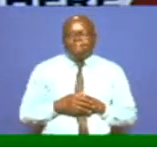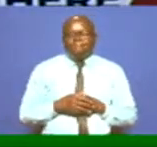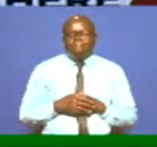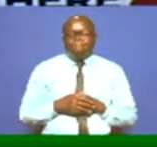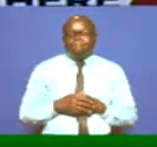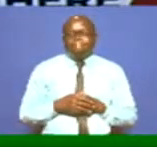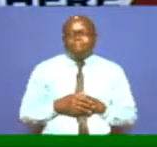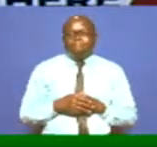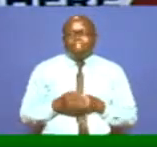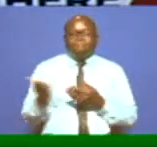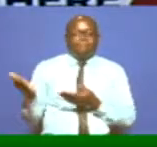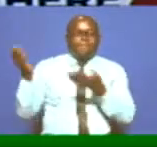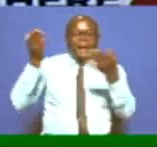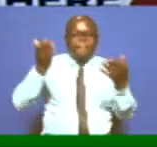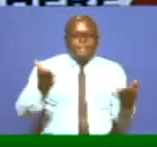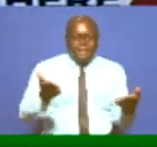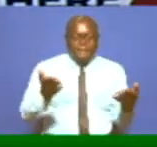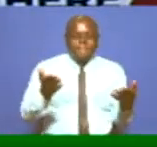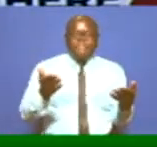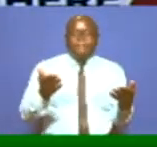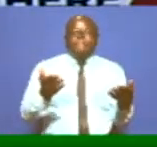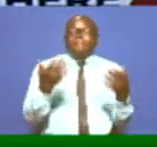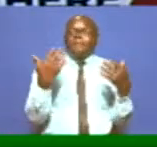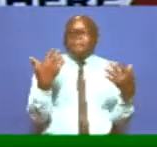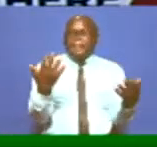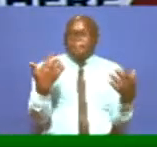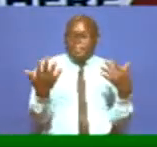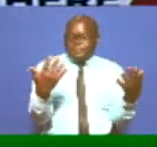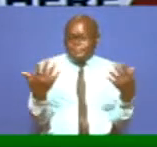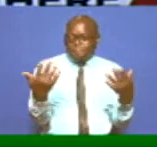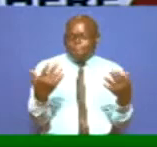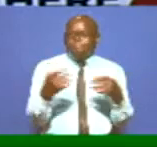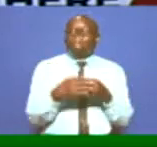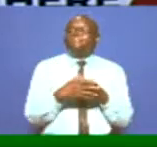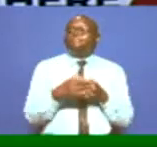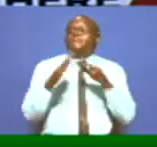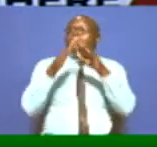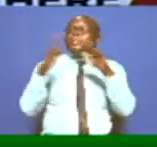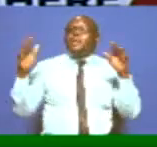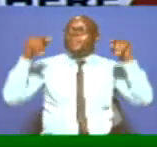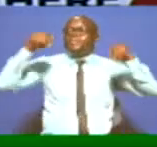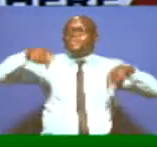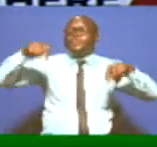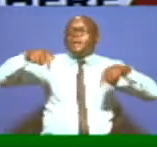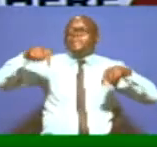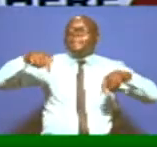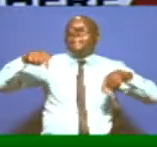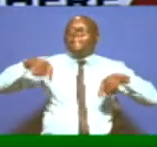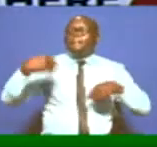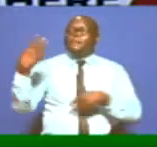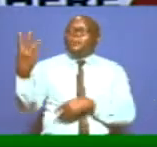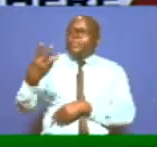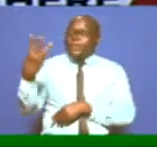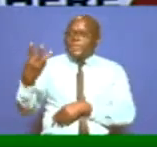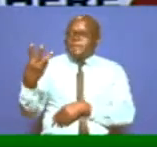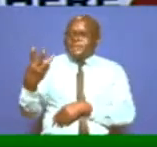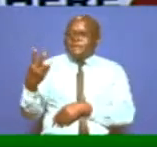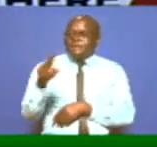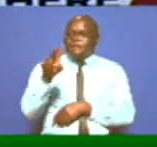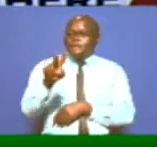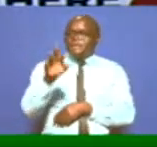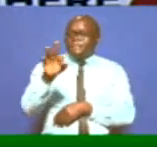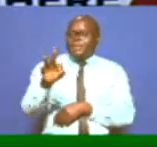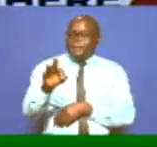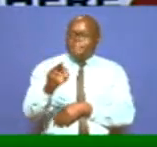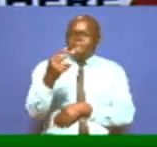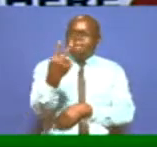to lay the following papers on the table of the House today, Wednesday, February